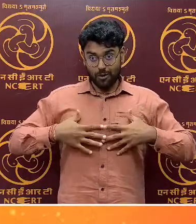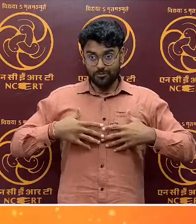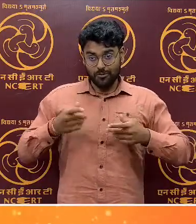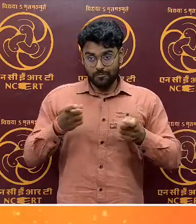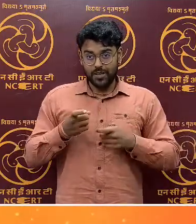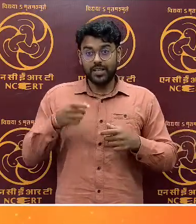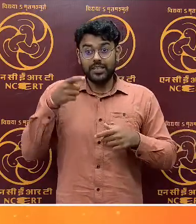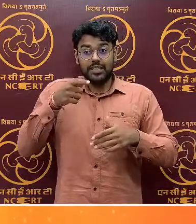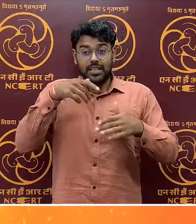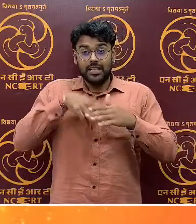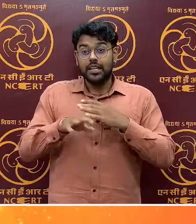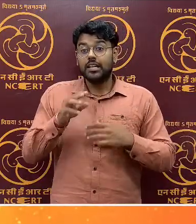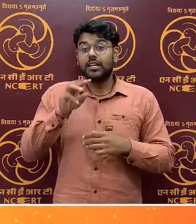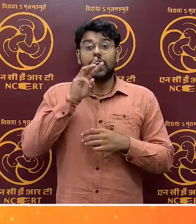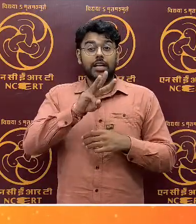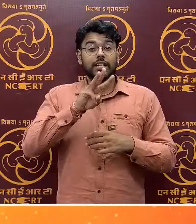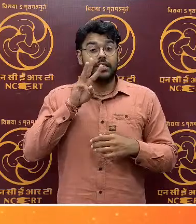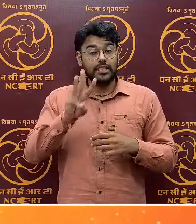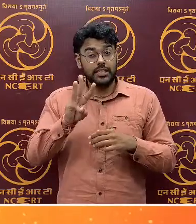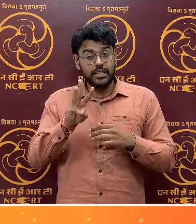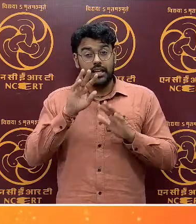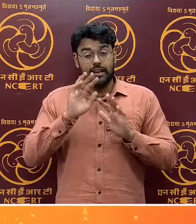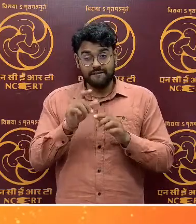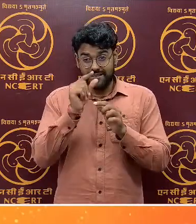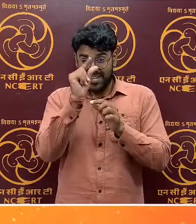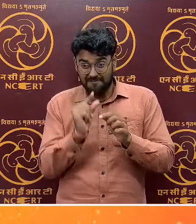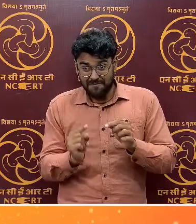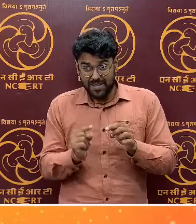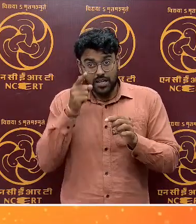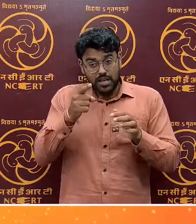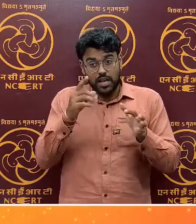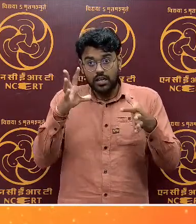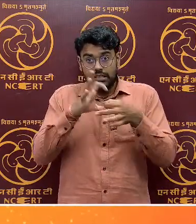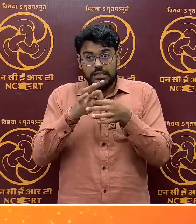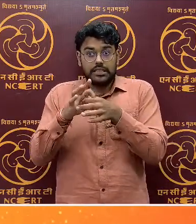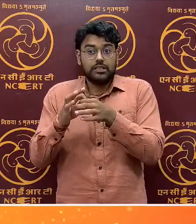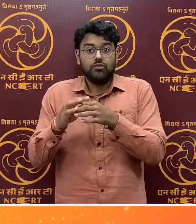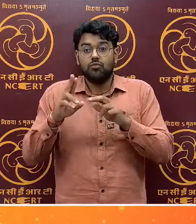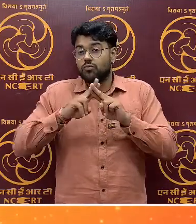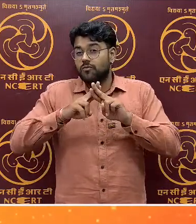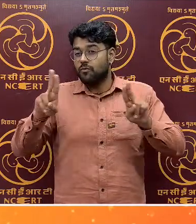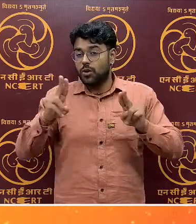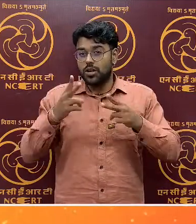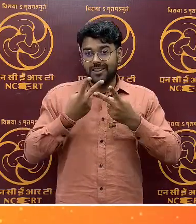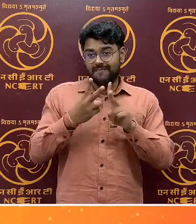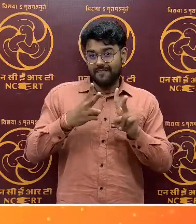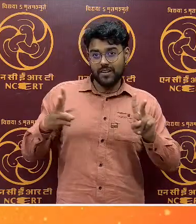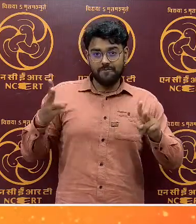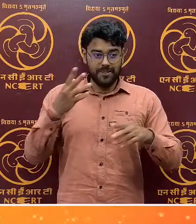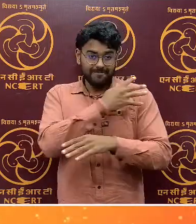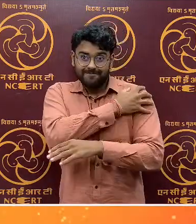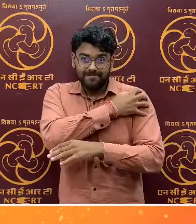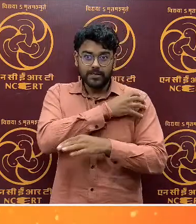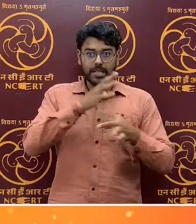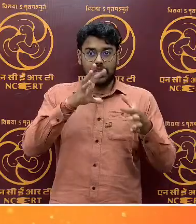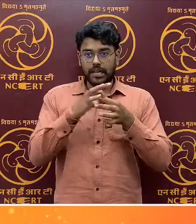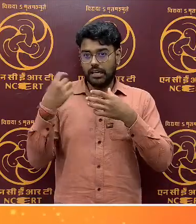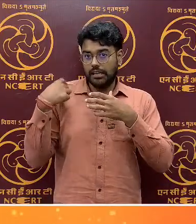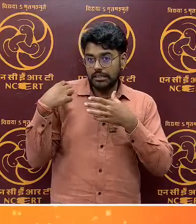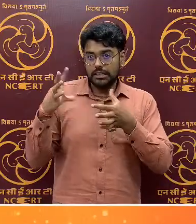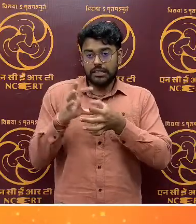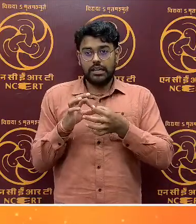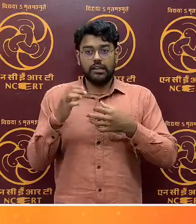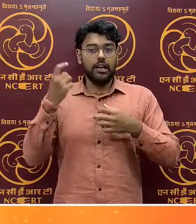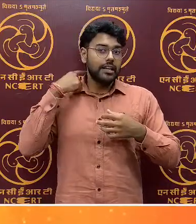33 vertebrates present in our spinal cord and each one is connected to various parts of our body. Okay.